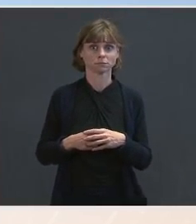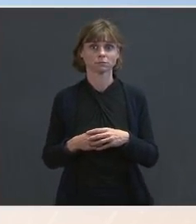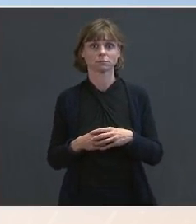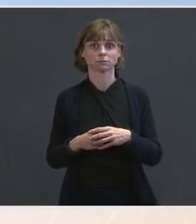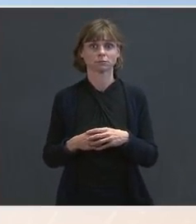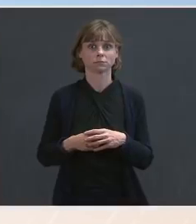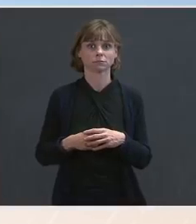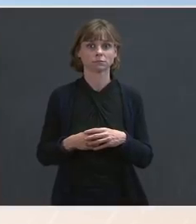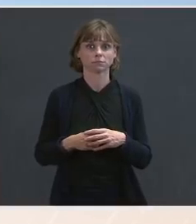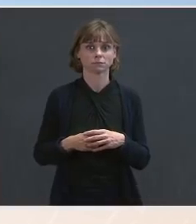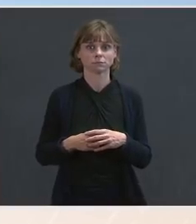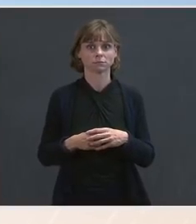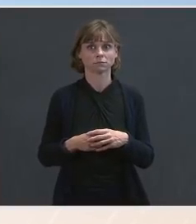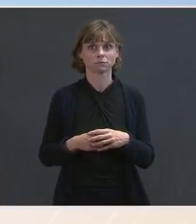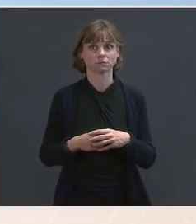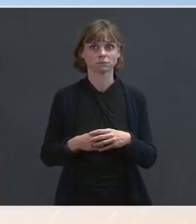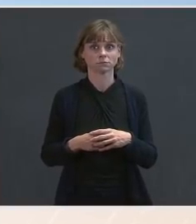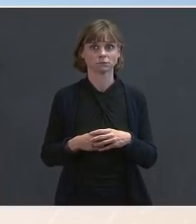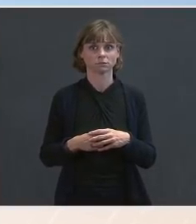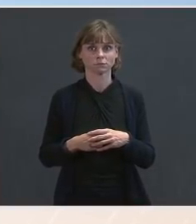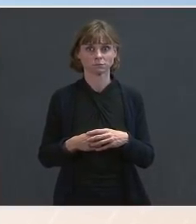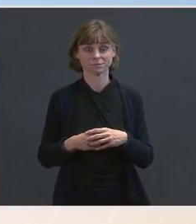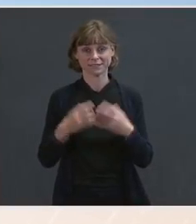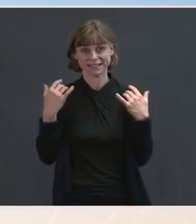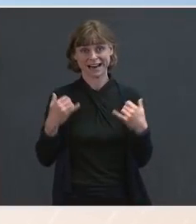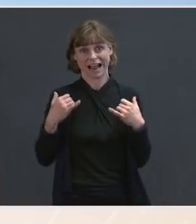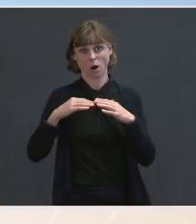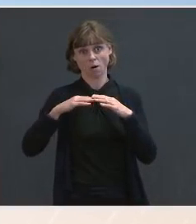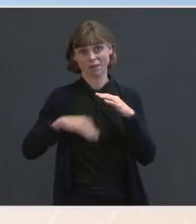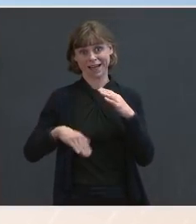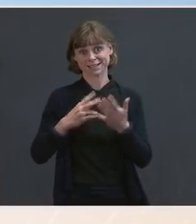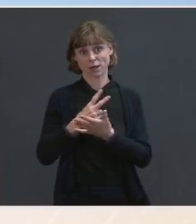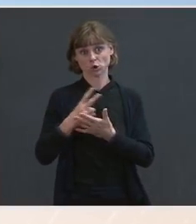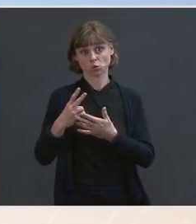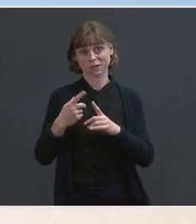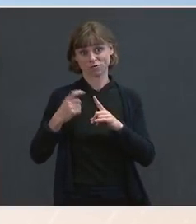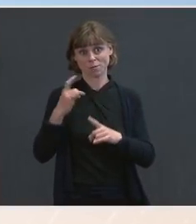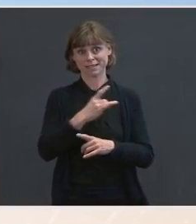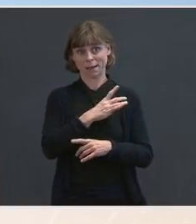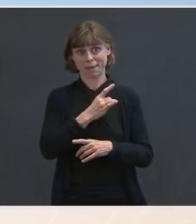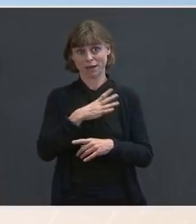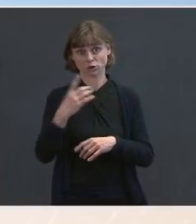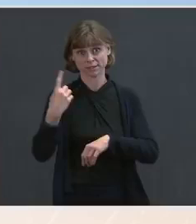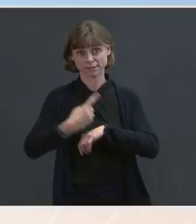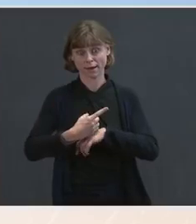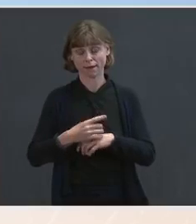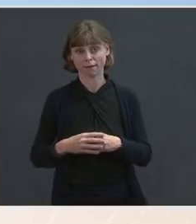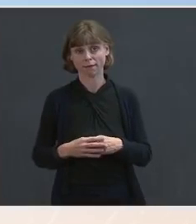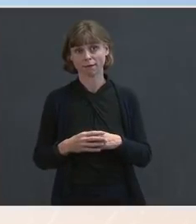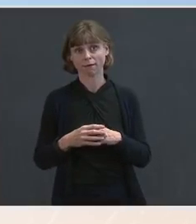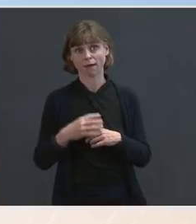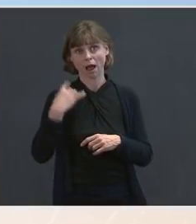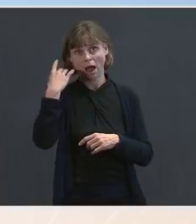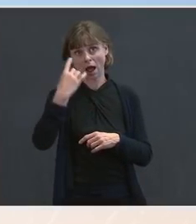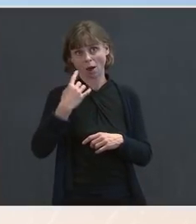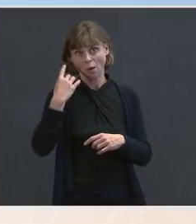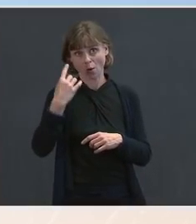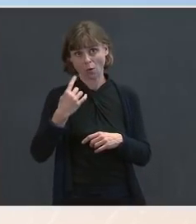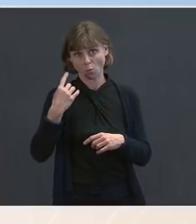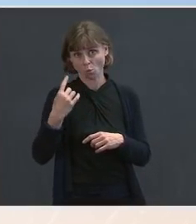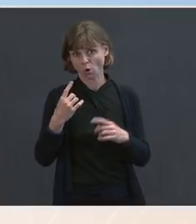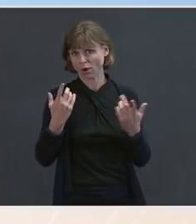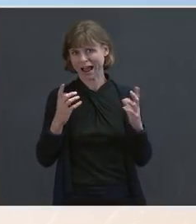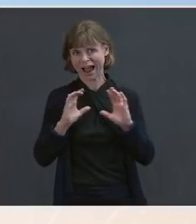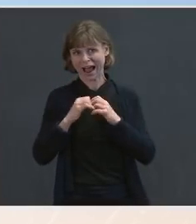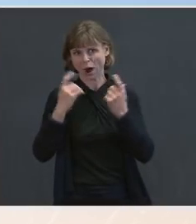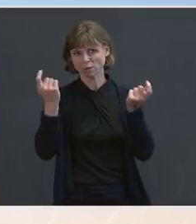March and less than 2 weeks away from St. Patrick's Day, I was wondering, what are the White House plans to mark St. Patrick's